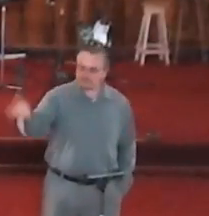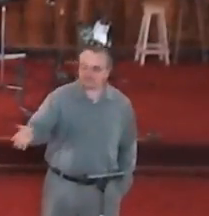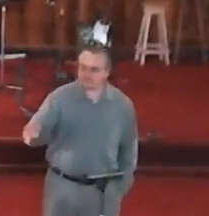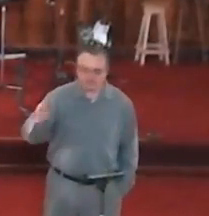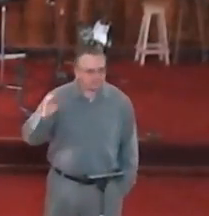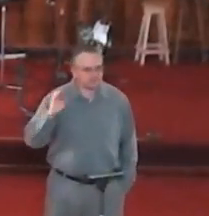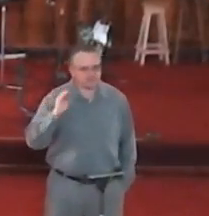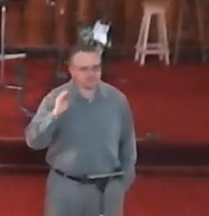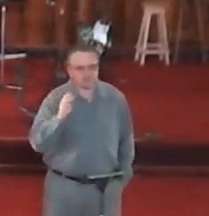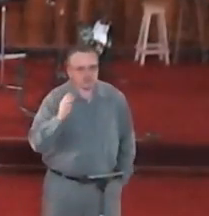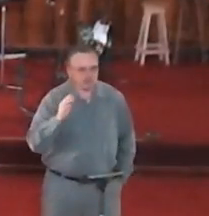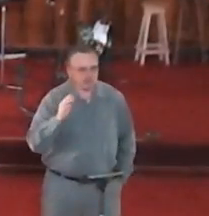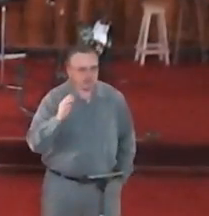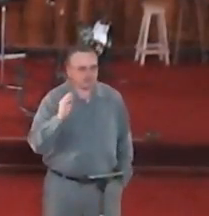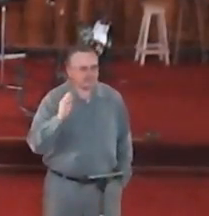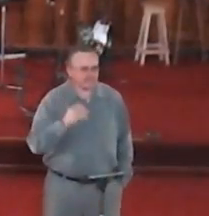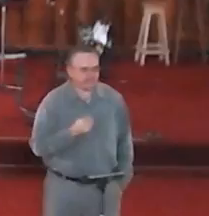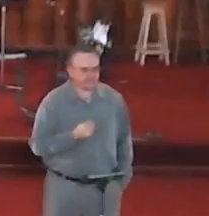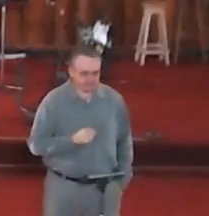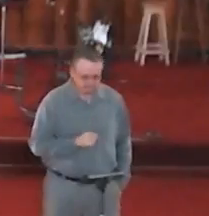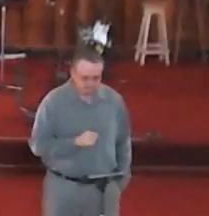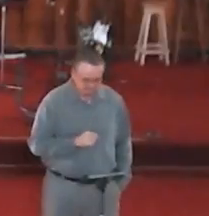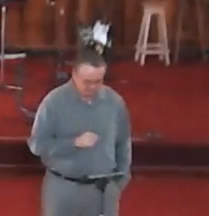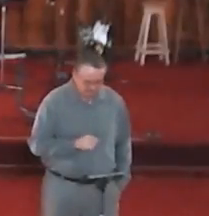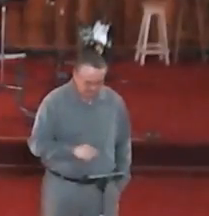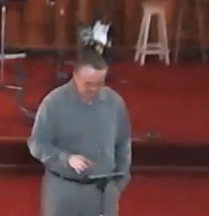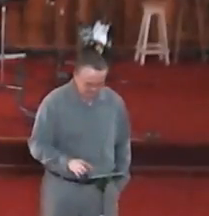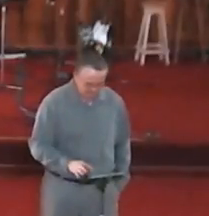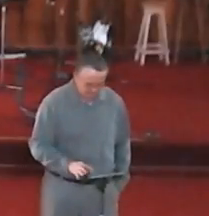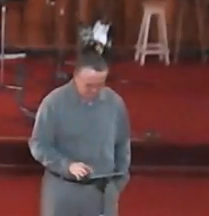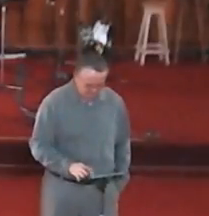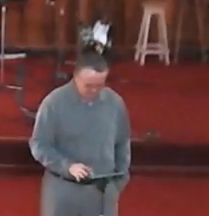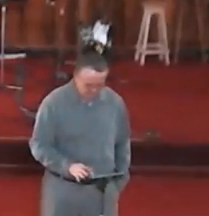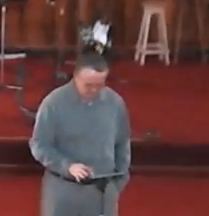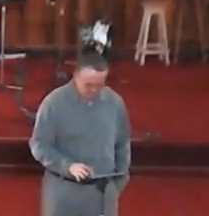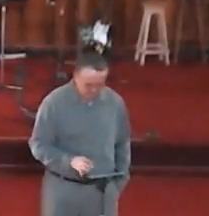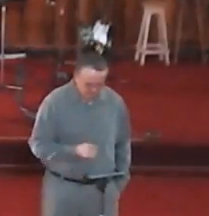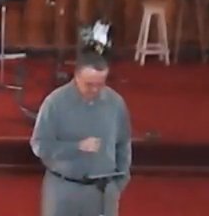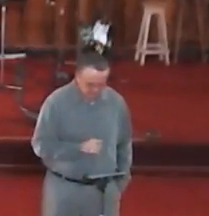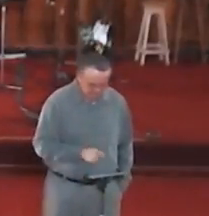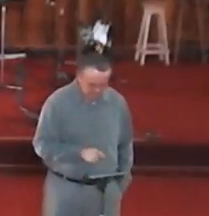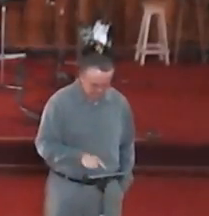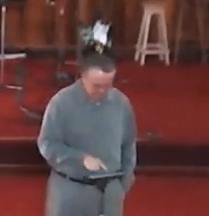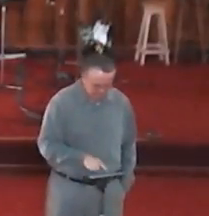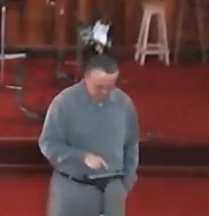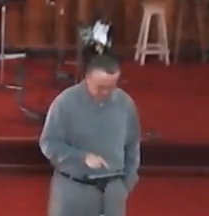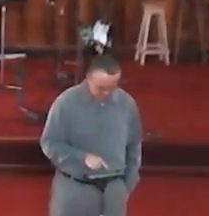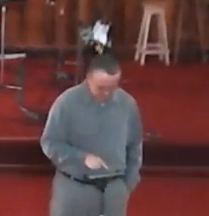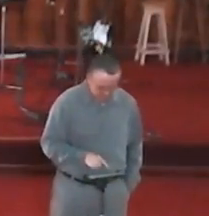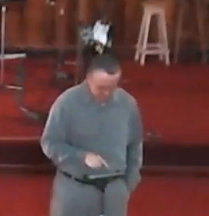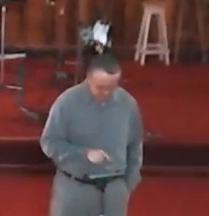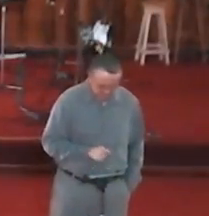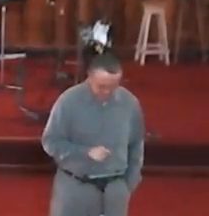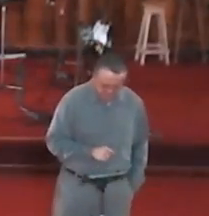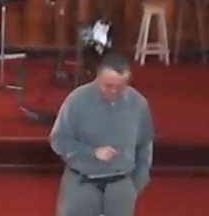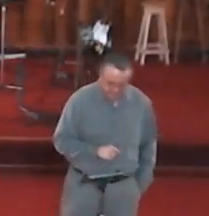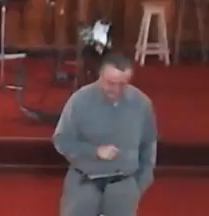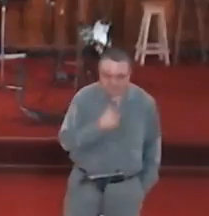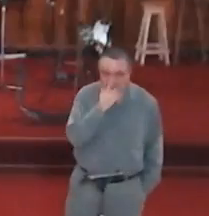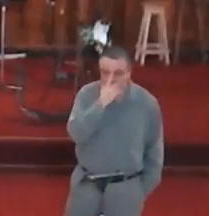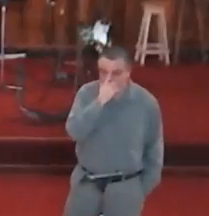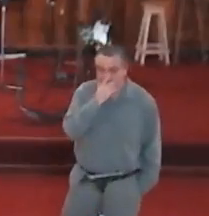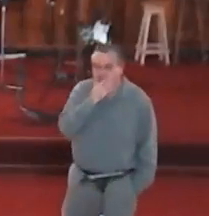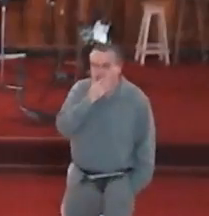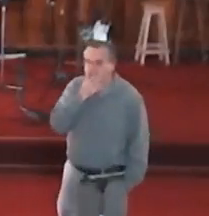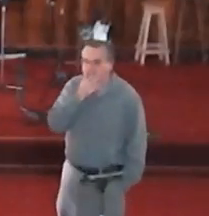ahí después se unió con Silas. In 39 it turned a little ugly. It says they had such a sharp disagreement